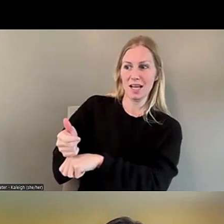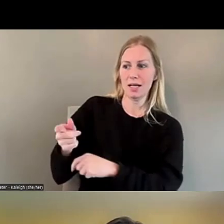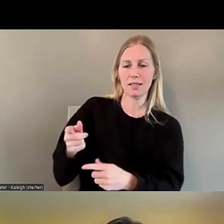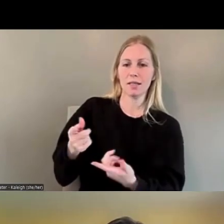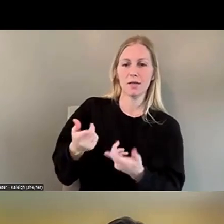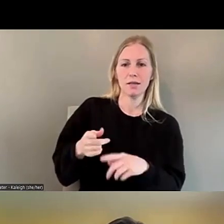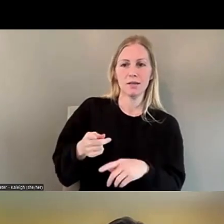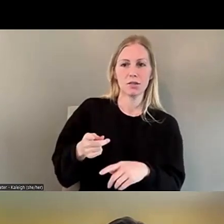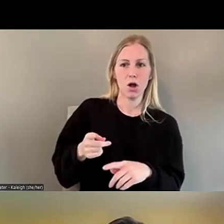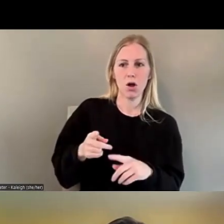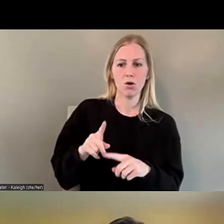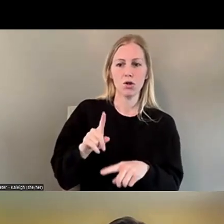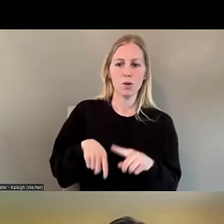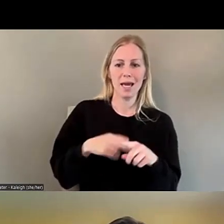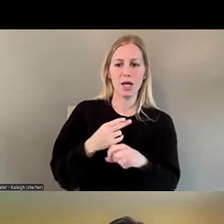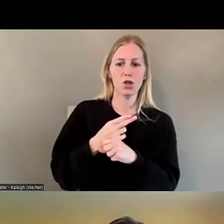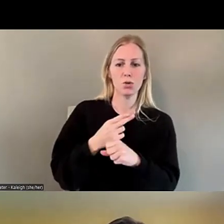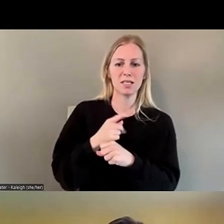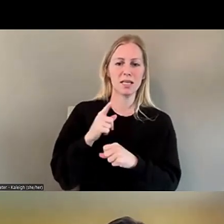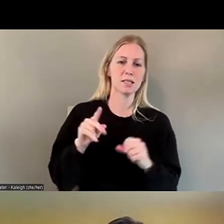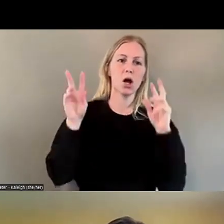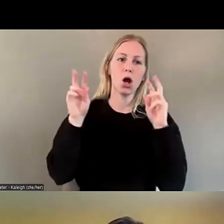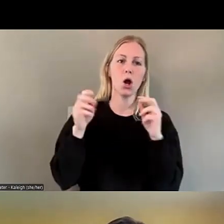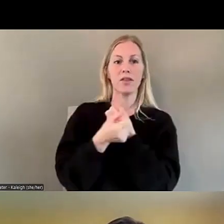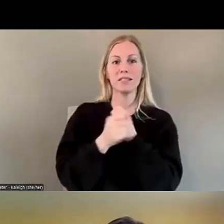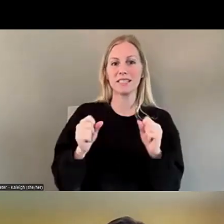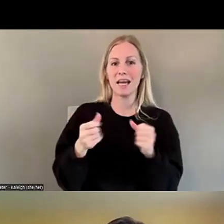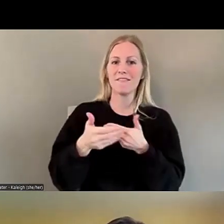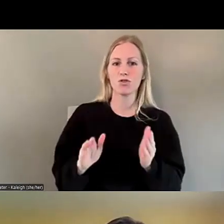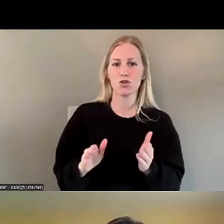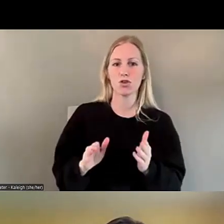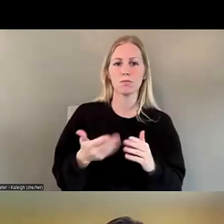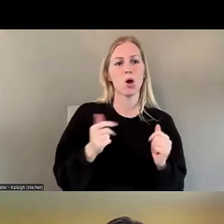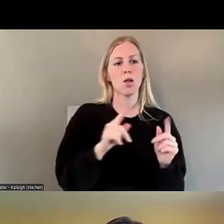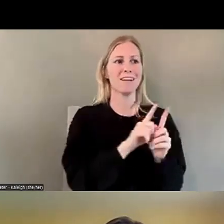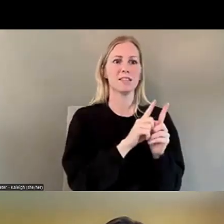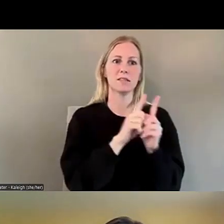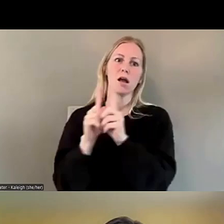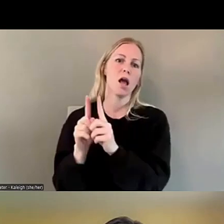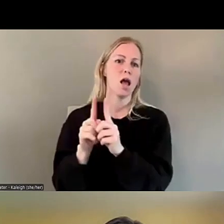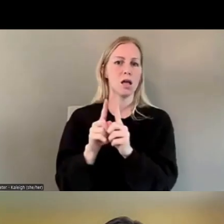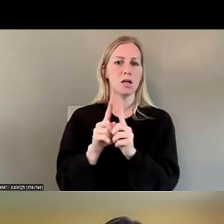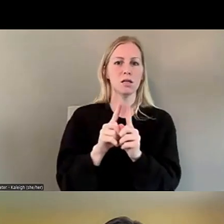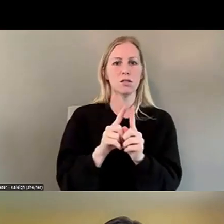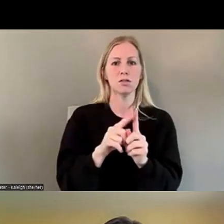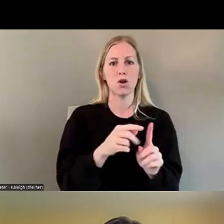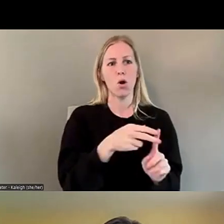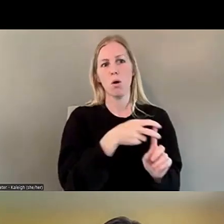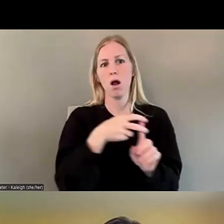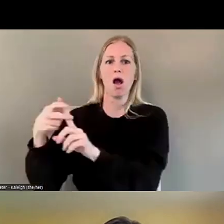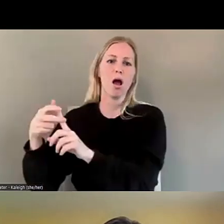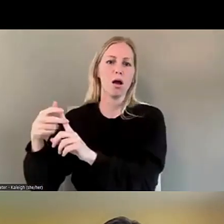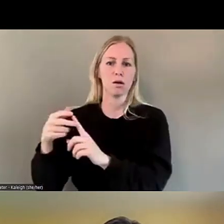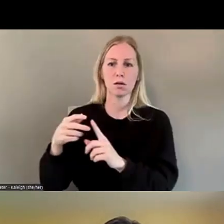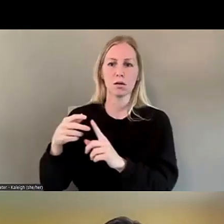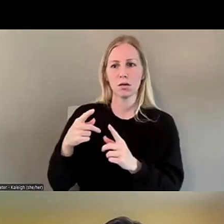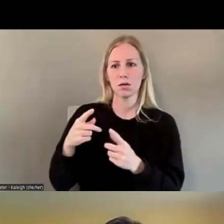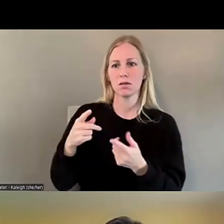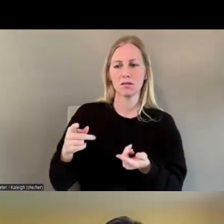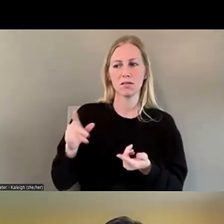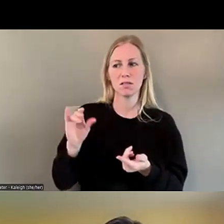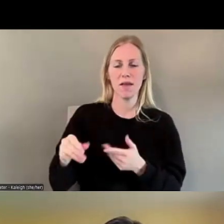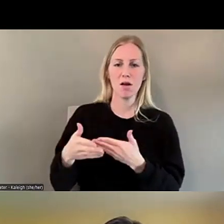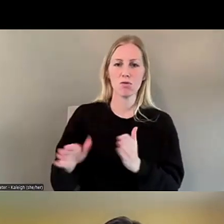as, well, this is the safe room, and so let's just take them to the safe room. And I think taking a kid to that room is